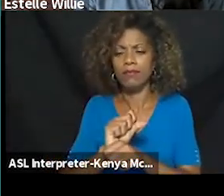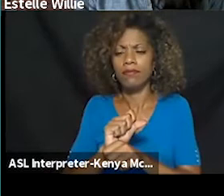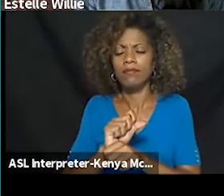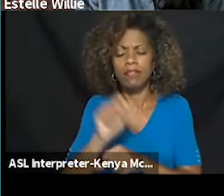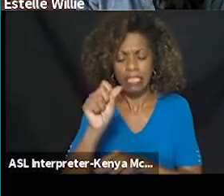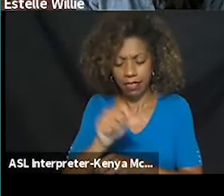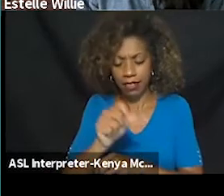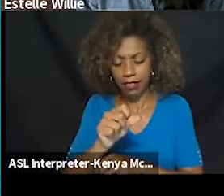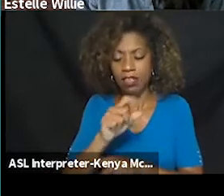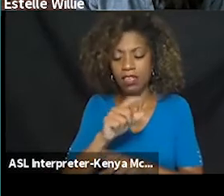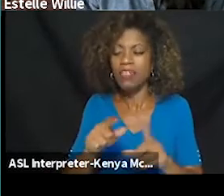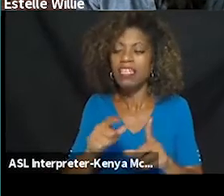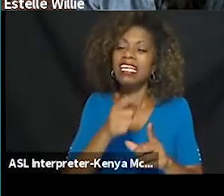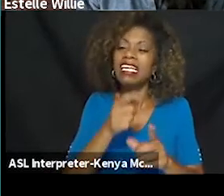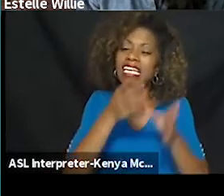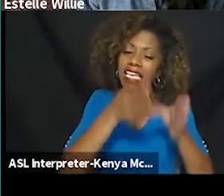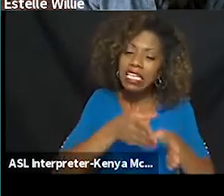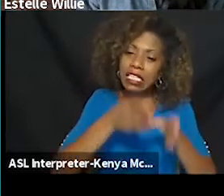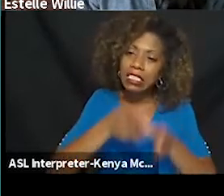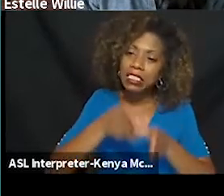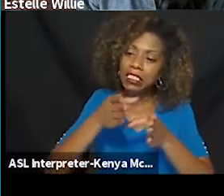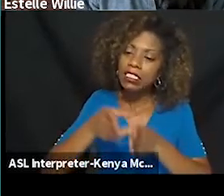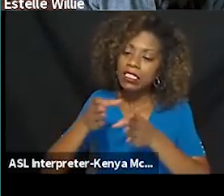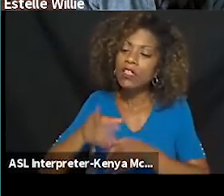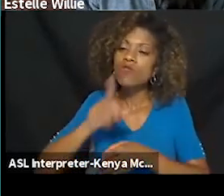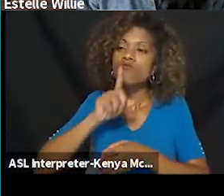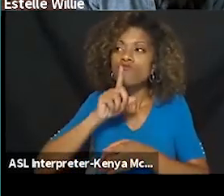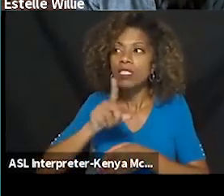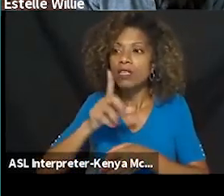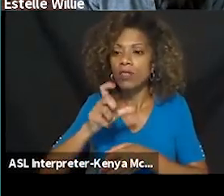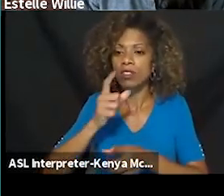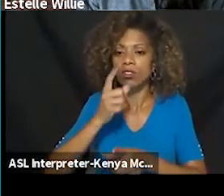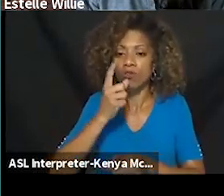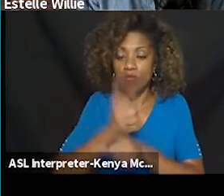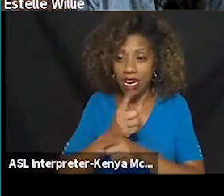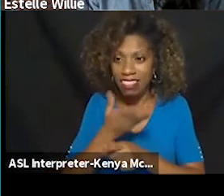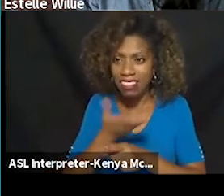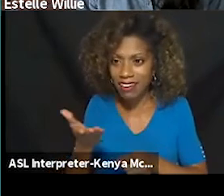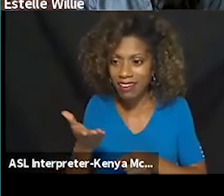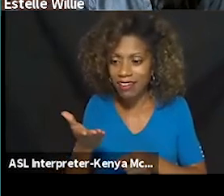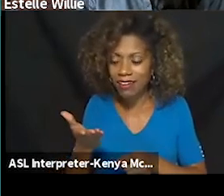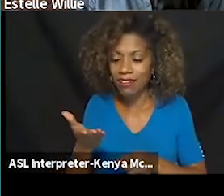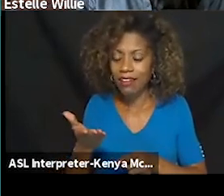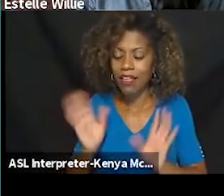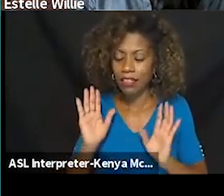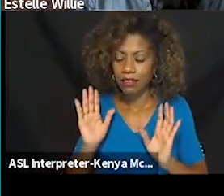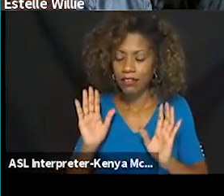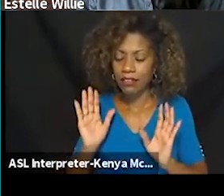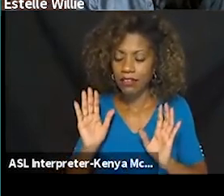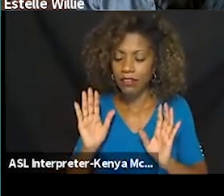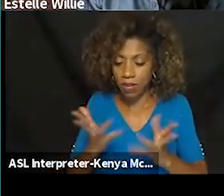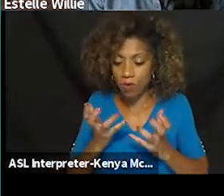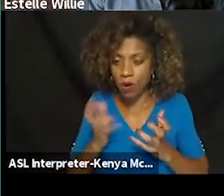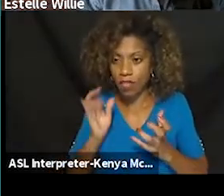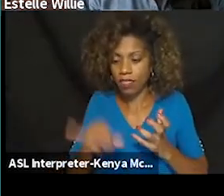want to do right for their constituents. So the people that we were working with, while they